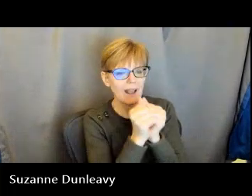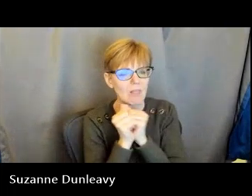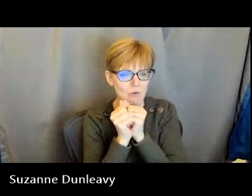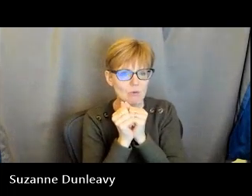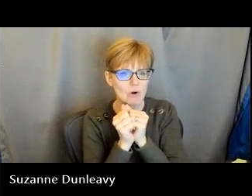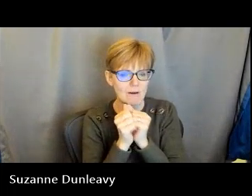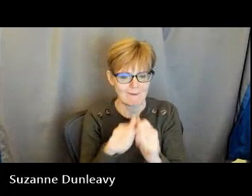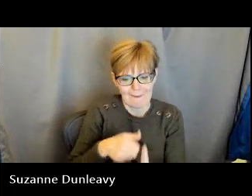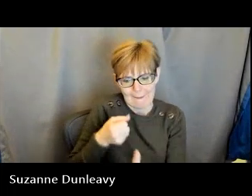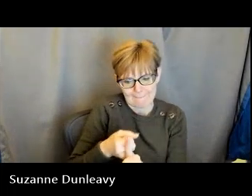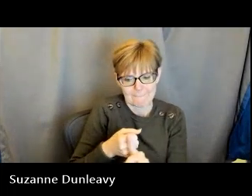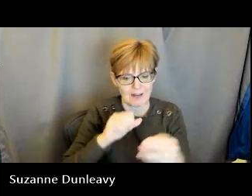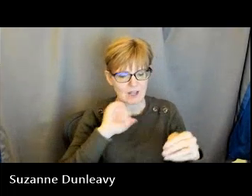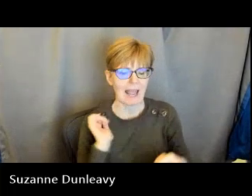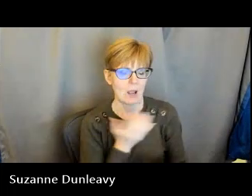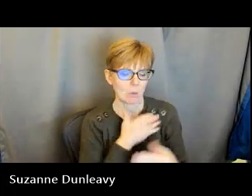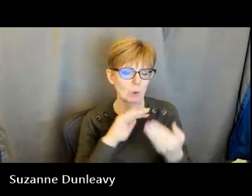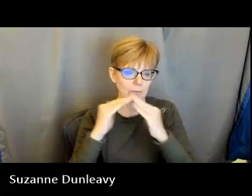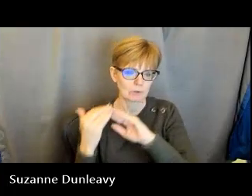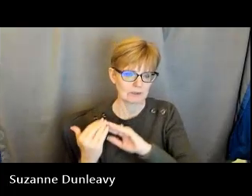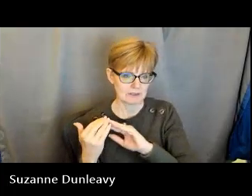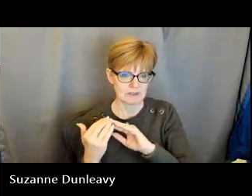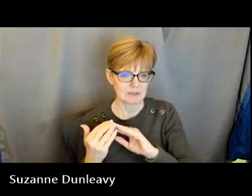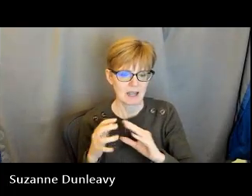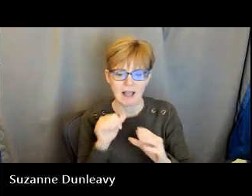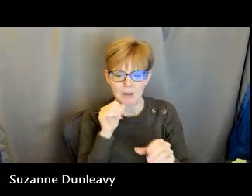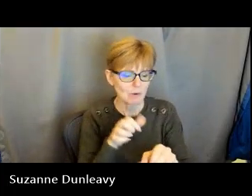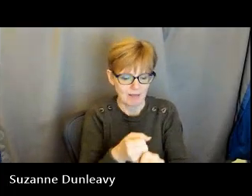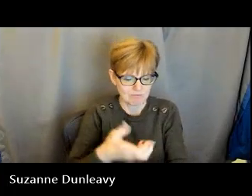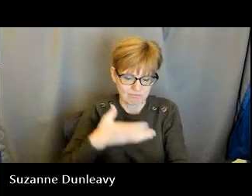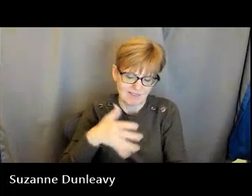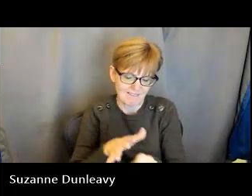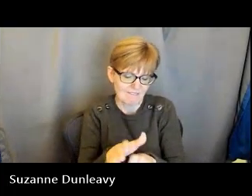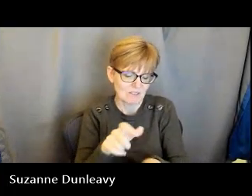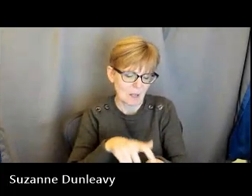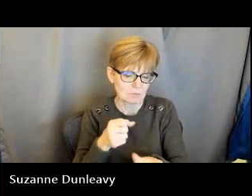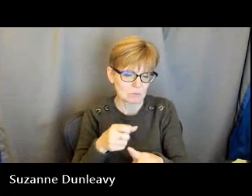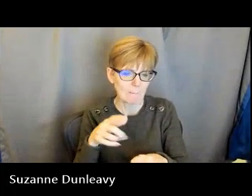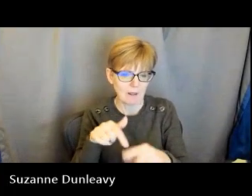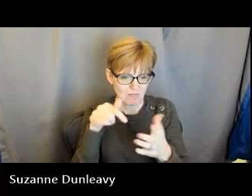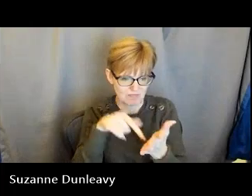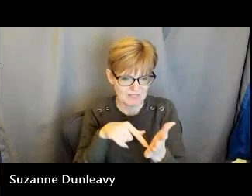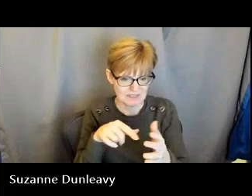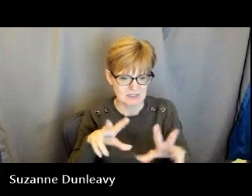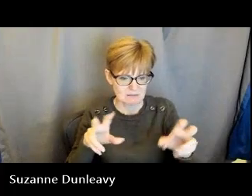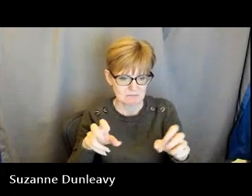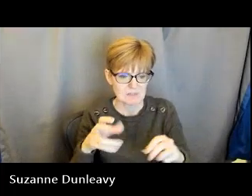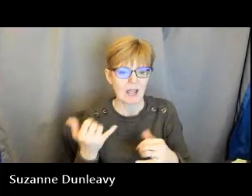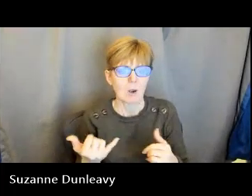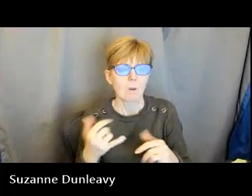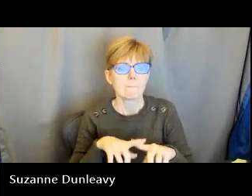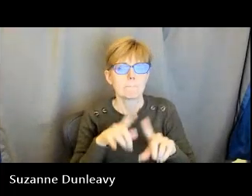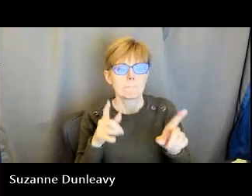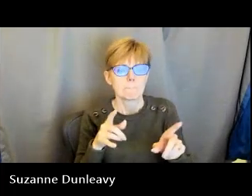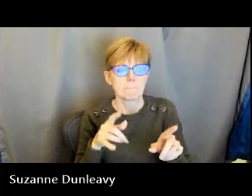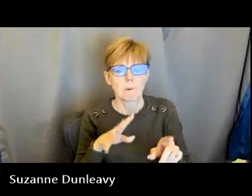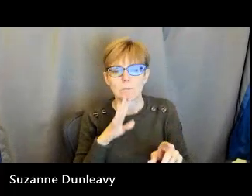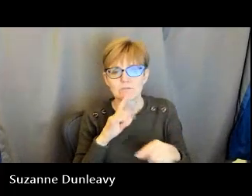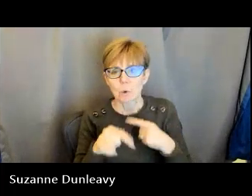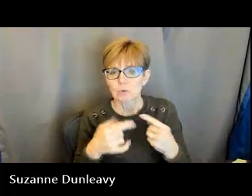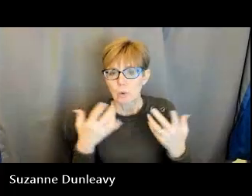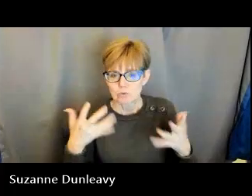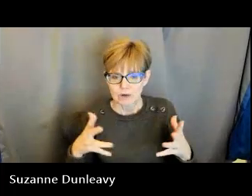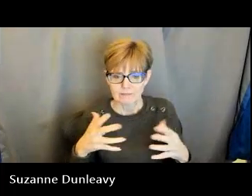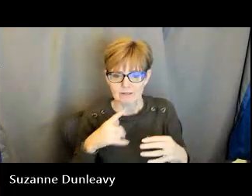communities. I don't have a lot of time to talk about this either, but I just want to make a note here because we've talked already and I've mentioned the